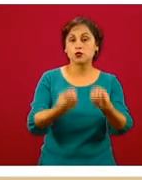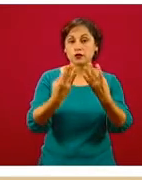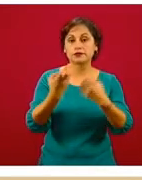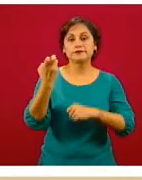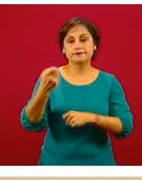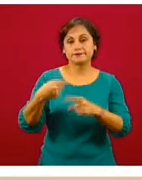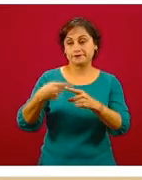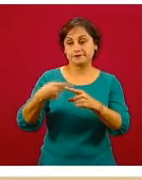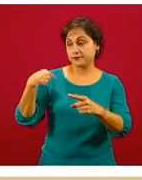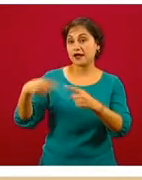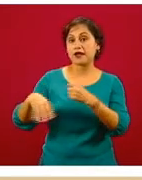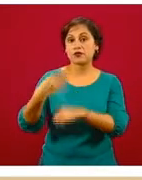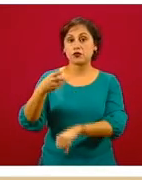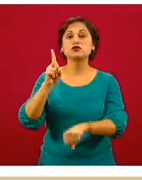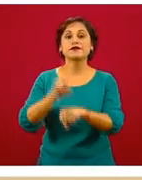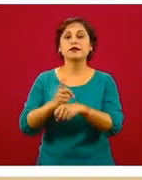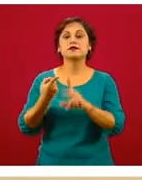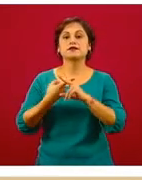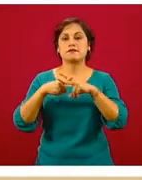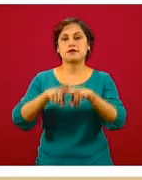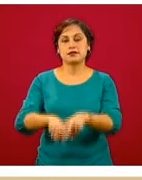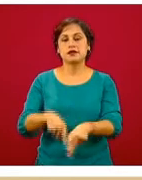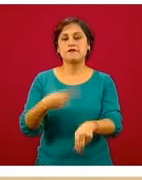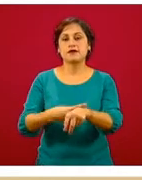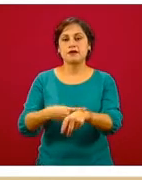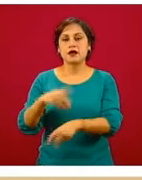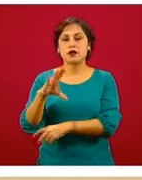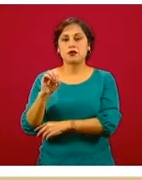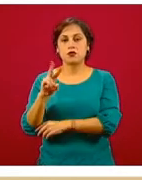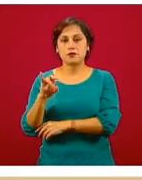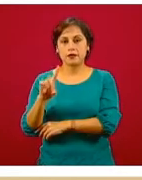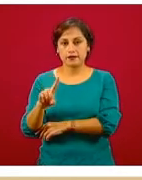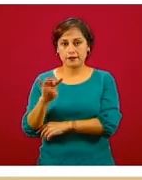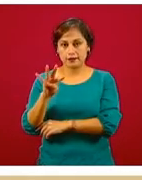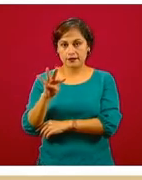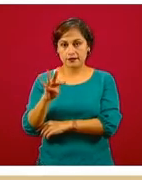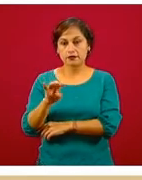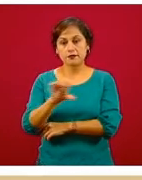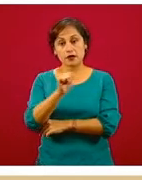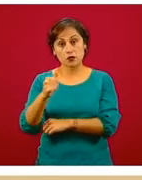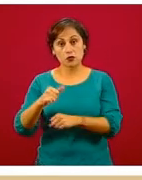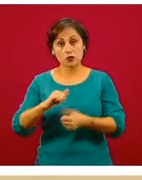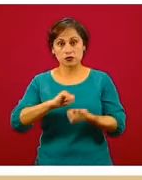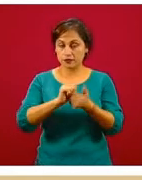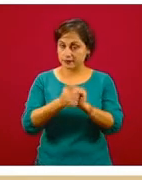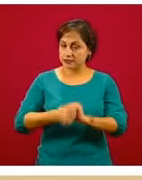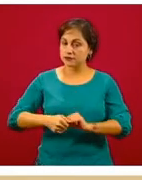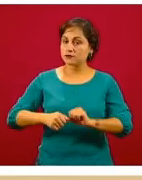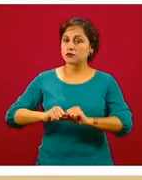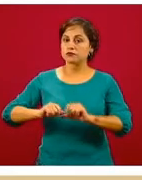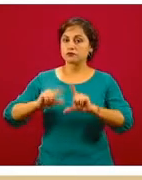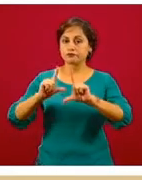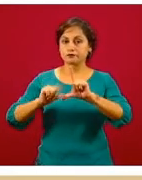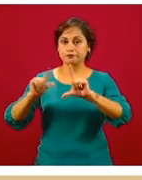So 8.7 per 100,000 inhabitants have tested positive for COVID.